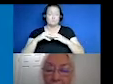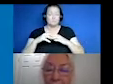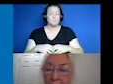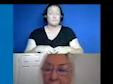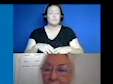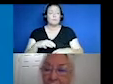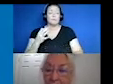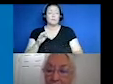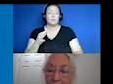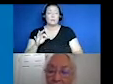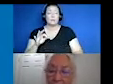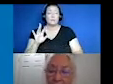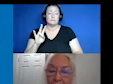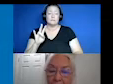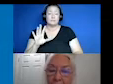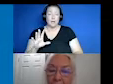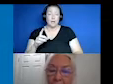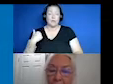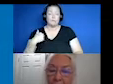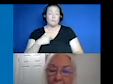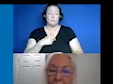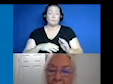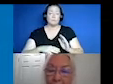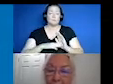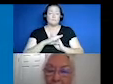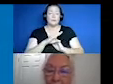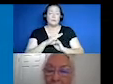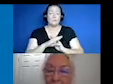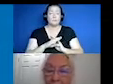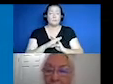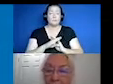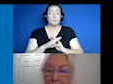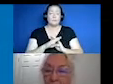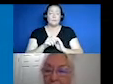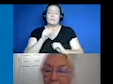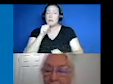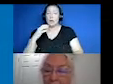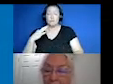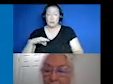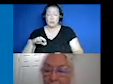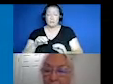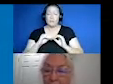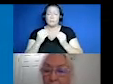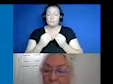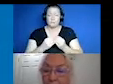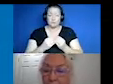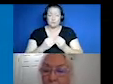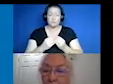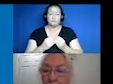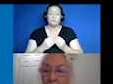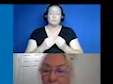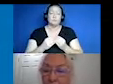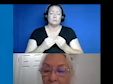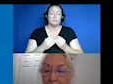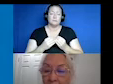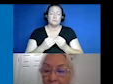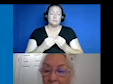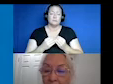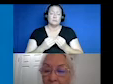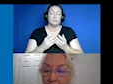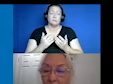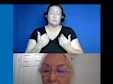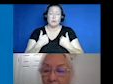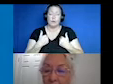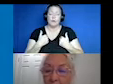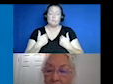in 1975, we developed a nonprofit organization in order to